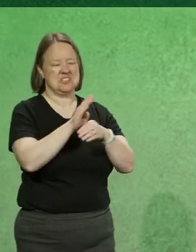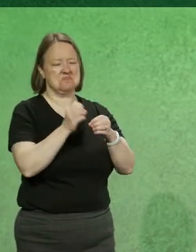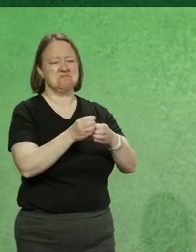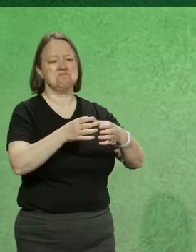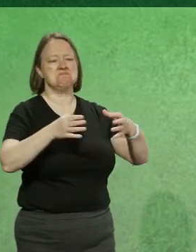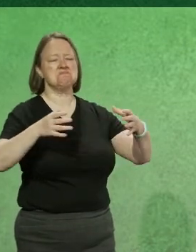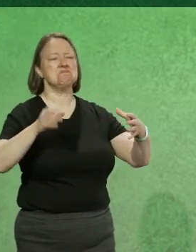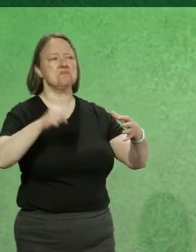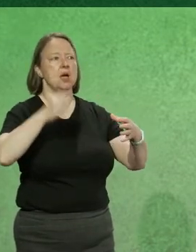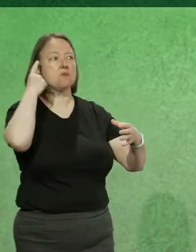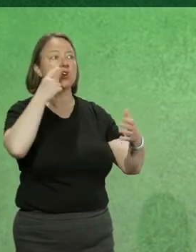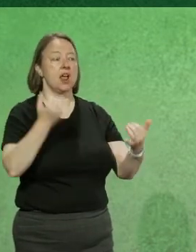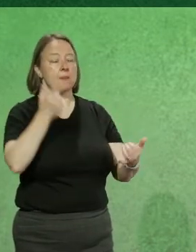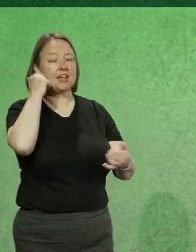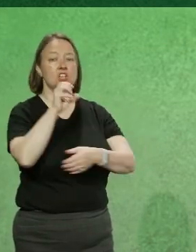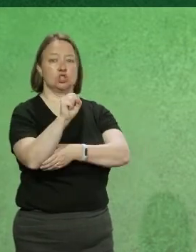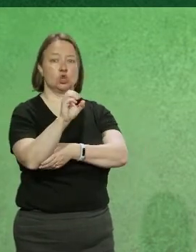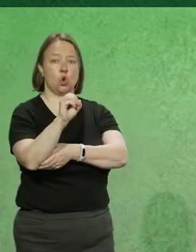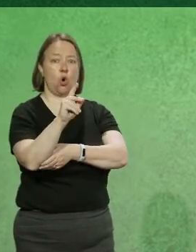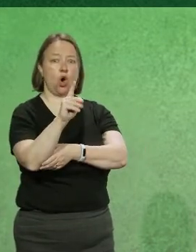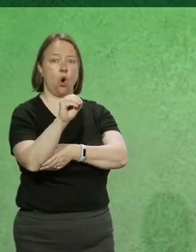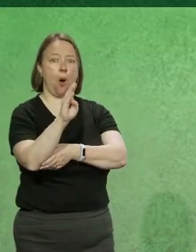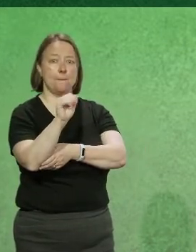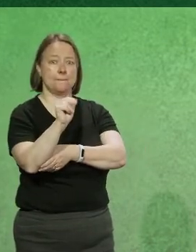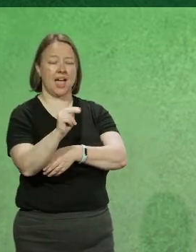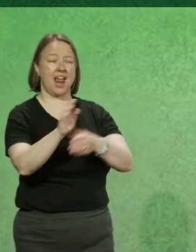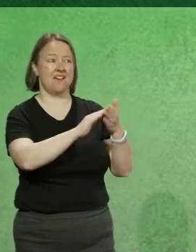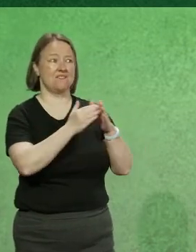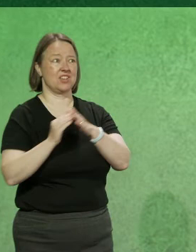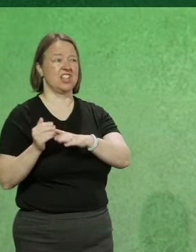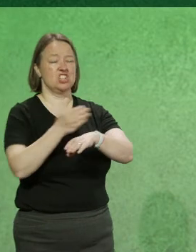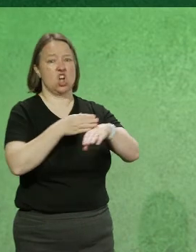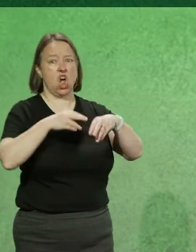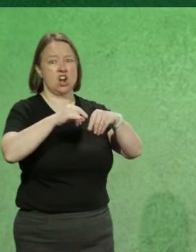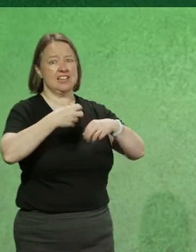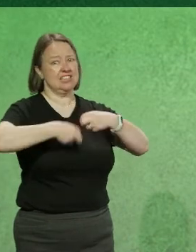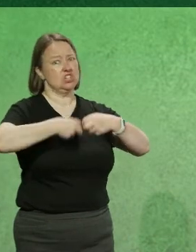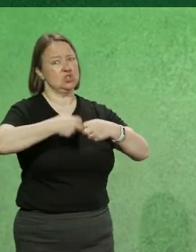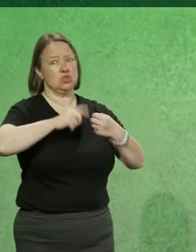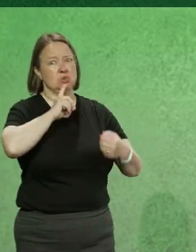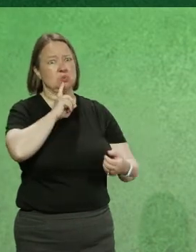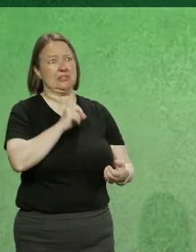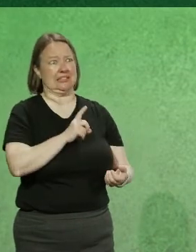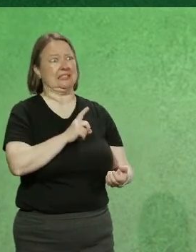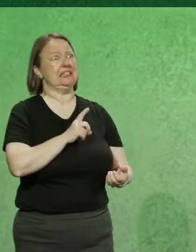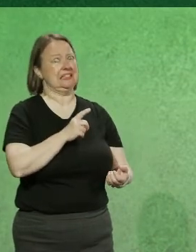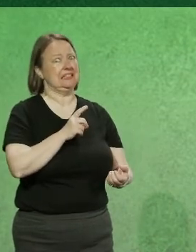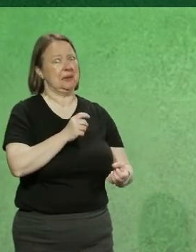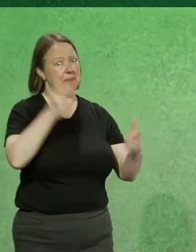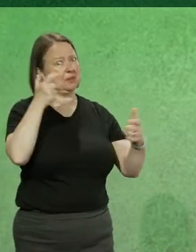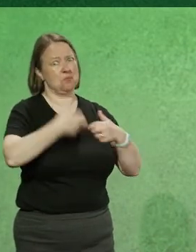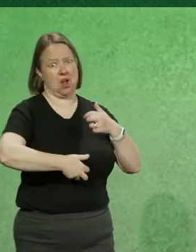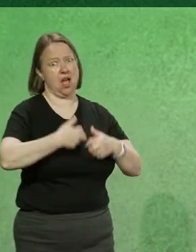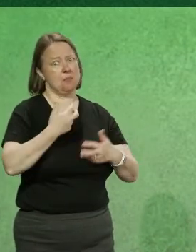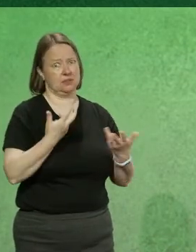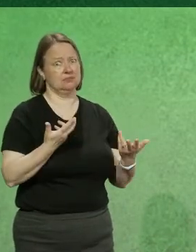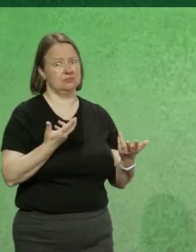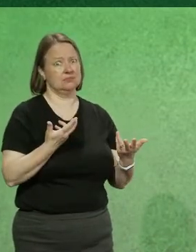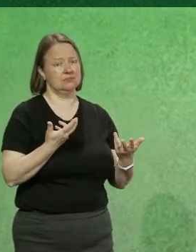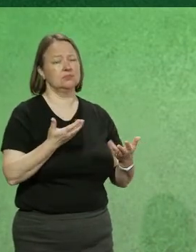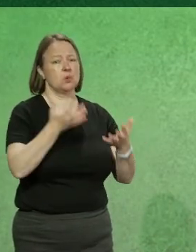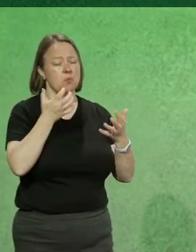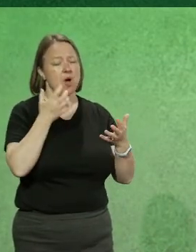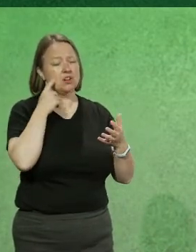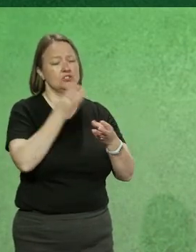for now, because the Sokoba Wood Village the sawdust issue is very problematic, we want to